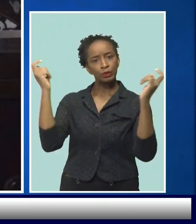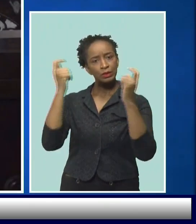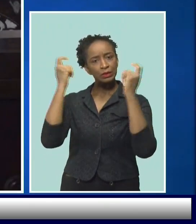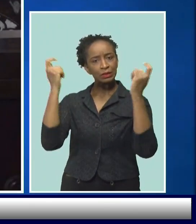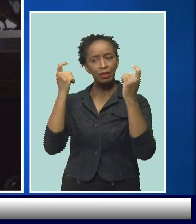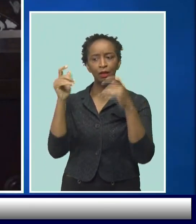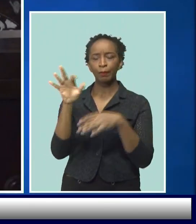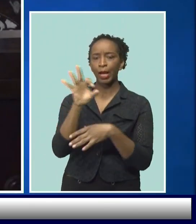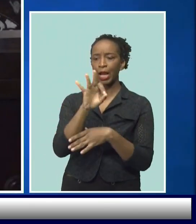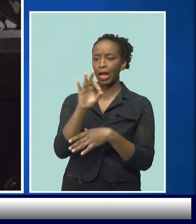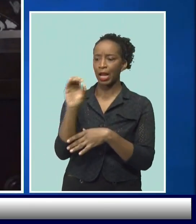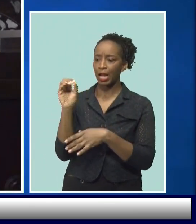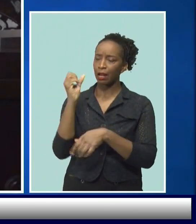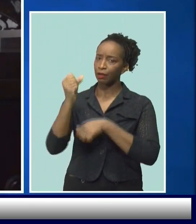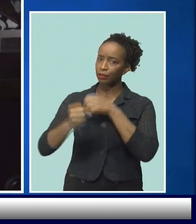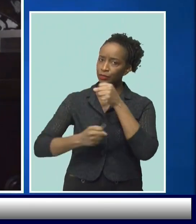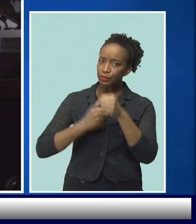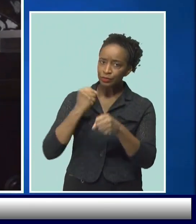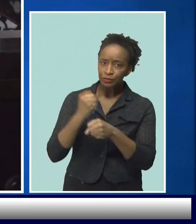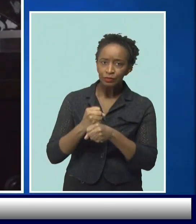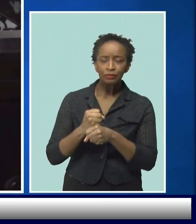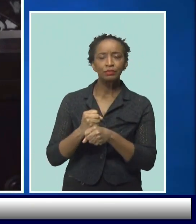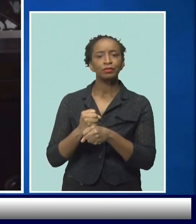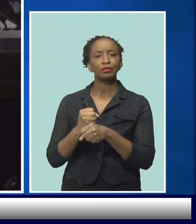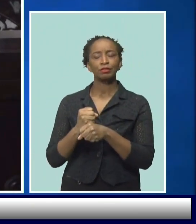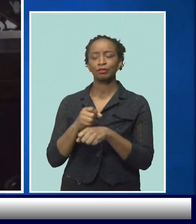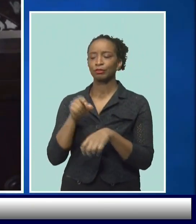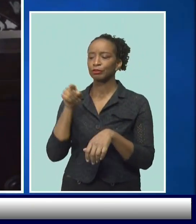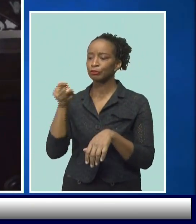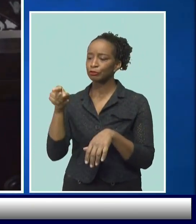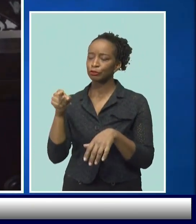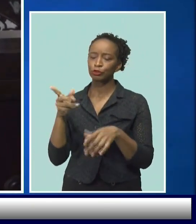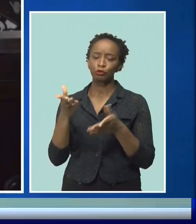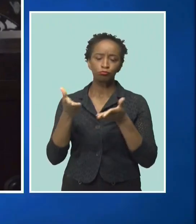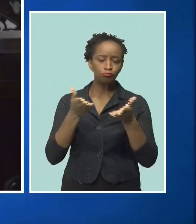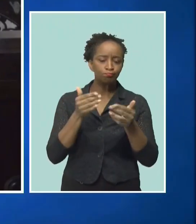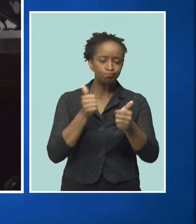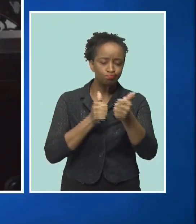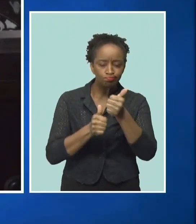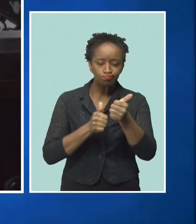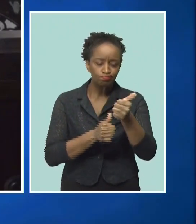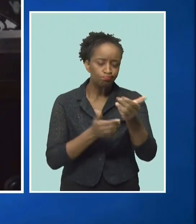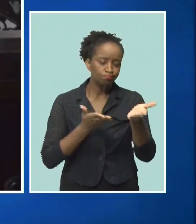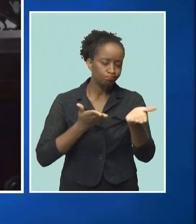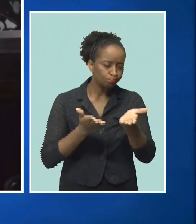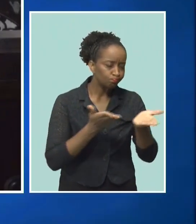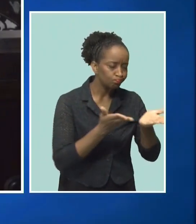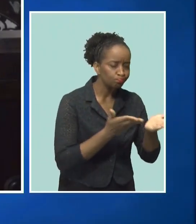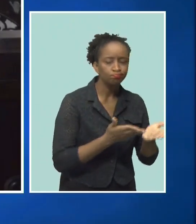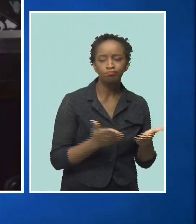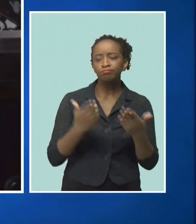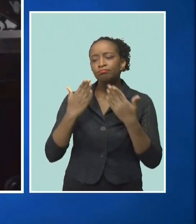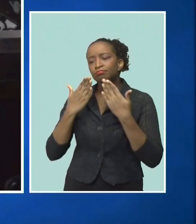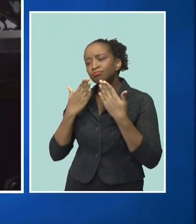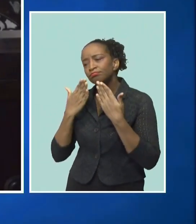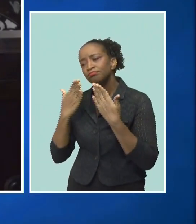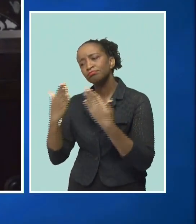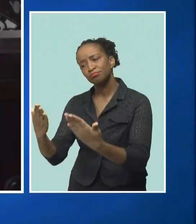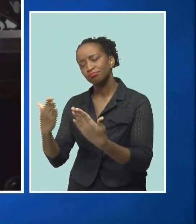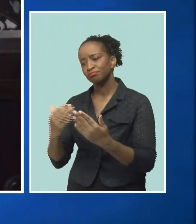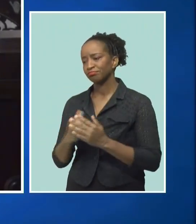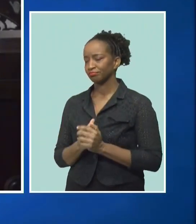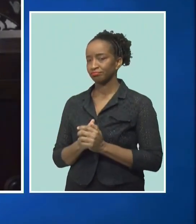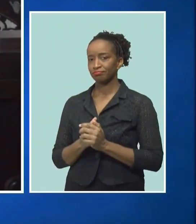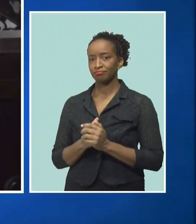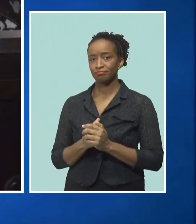dedication, loving, sweet service, I thank you. I thank you, Dean Harold, for being a part